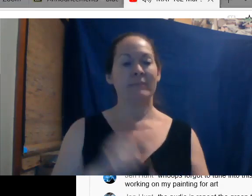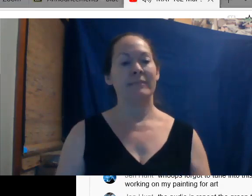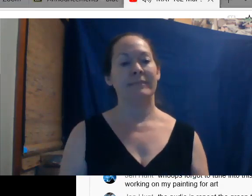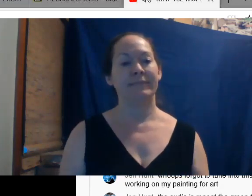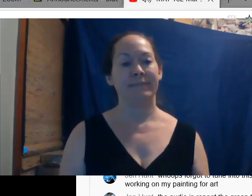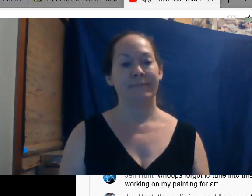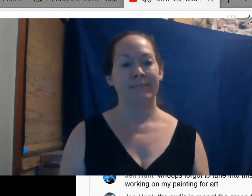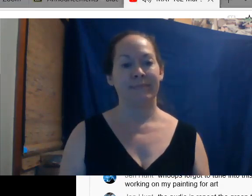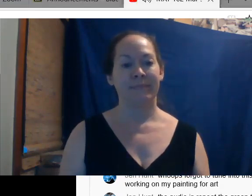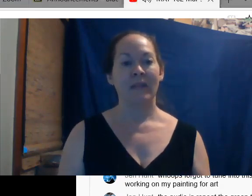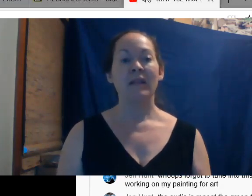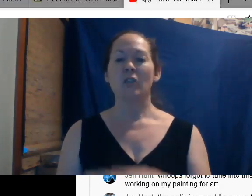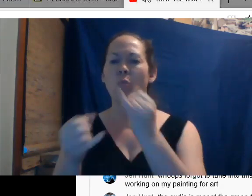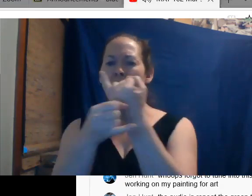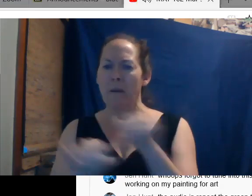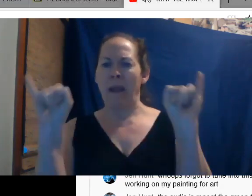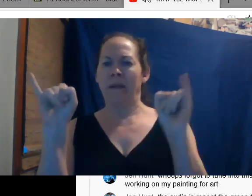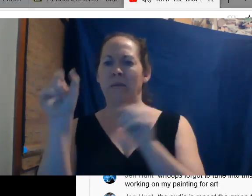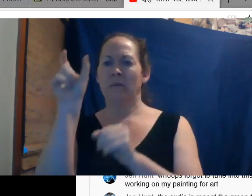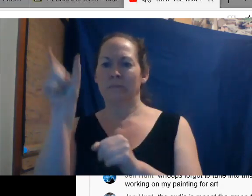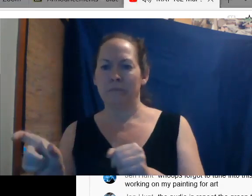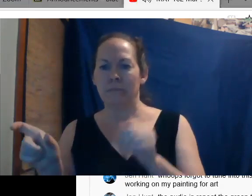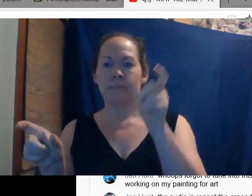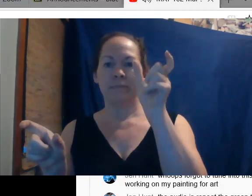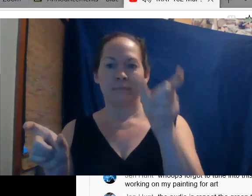sharing that denominator.